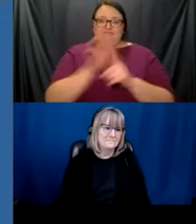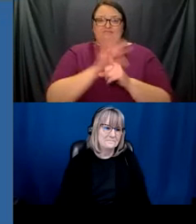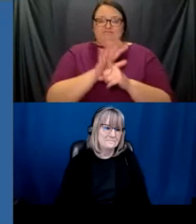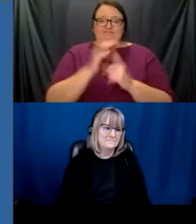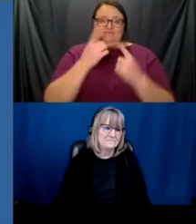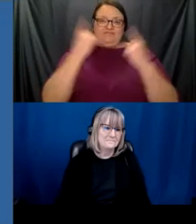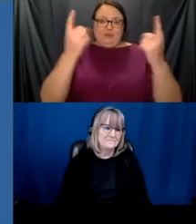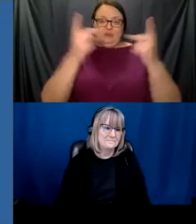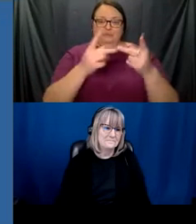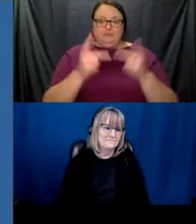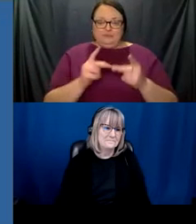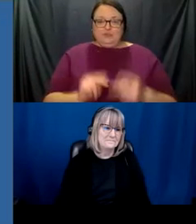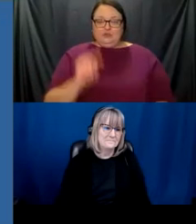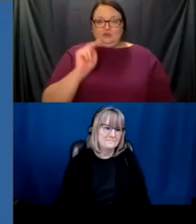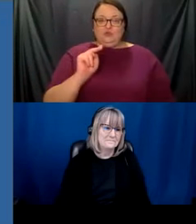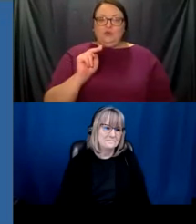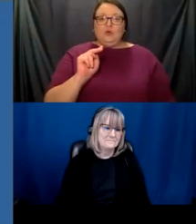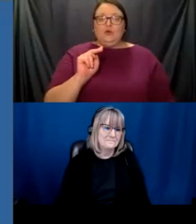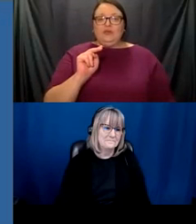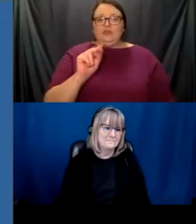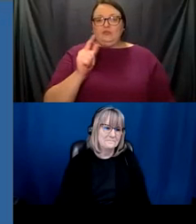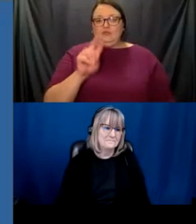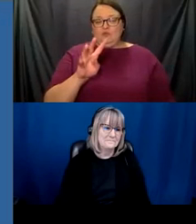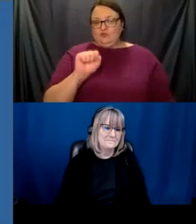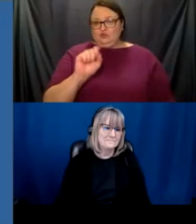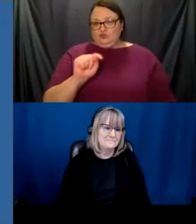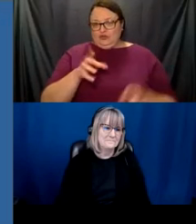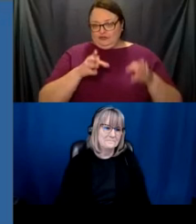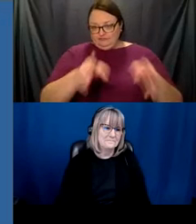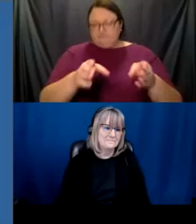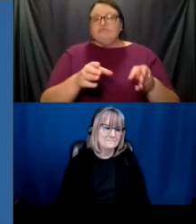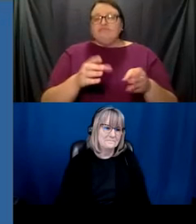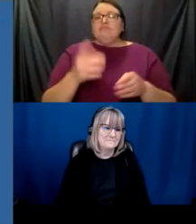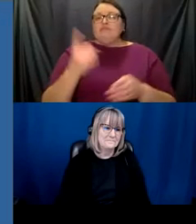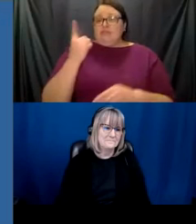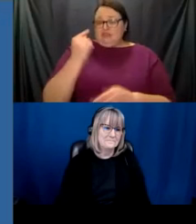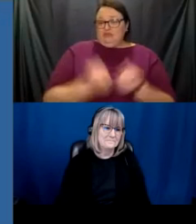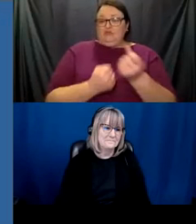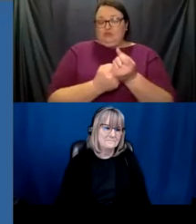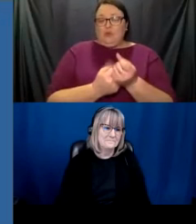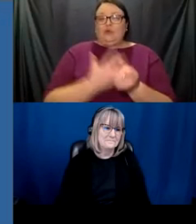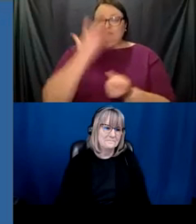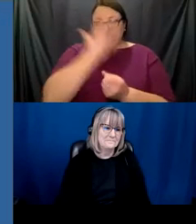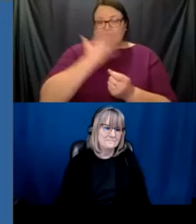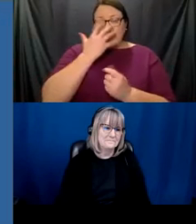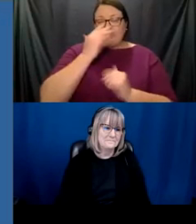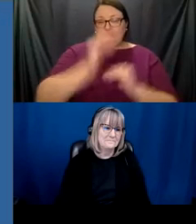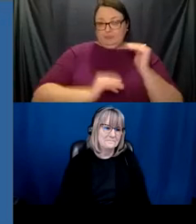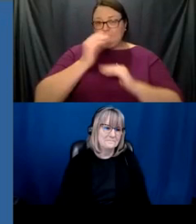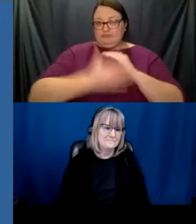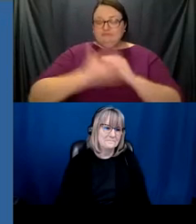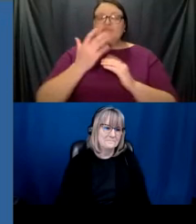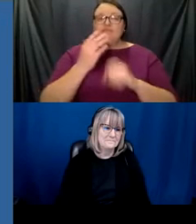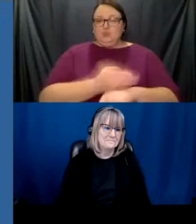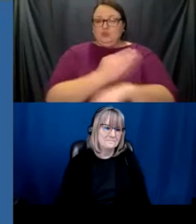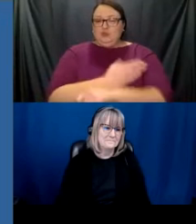corridor. And last year, the city was able to support the facade improvements. It really is an amazing transformation.